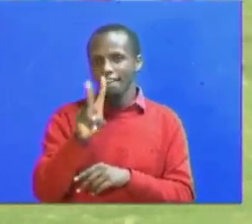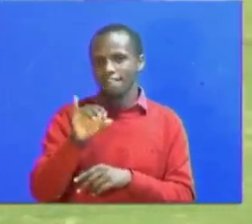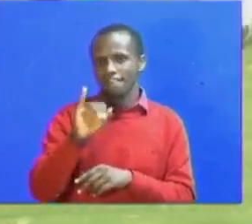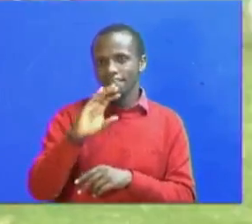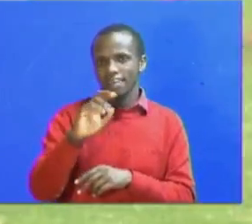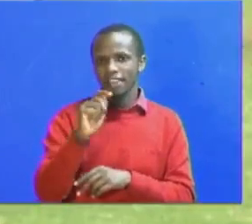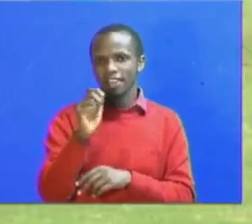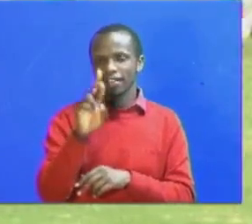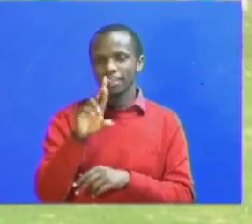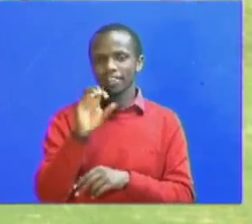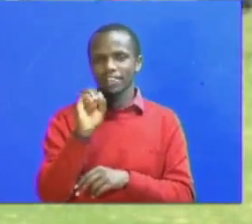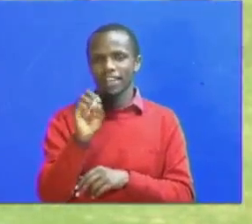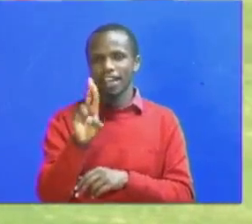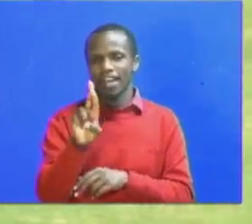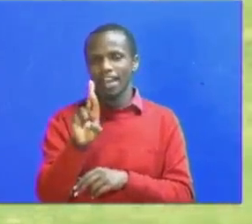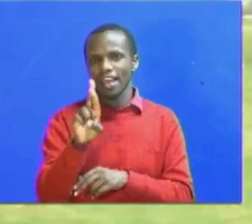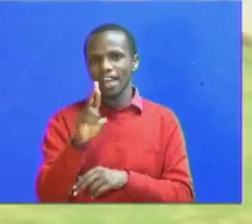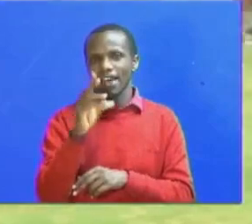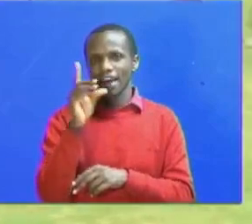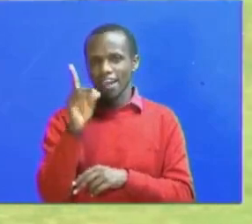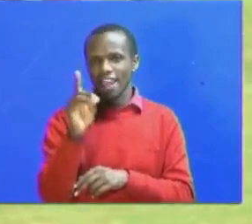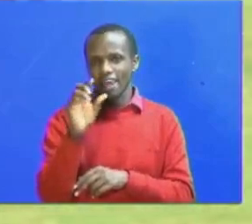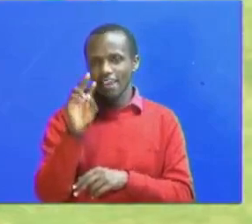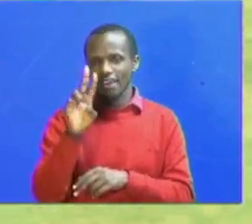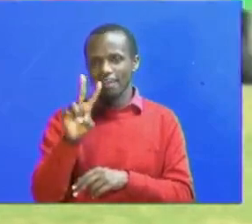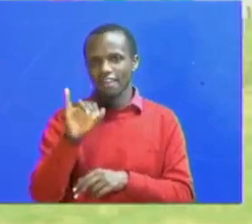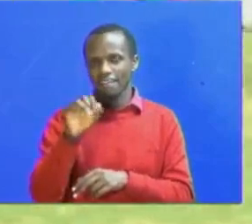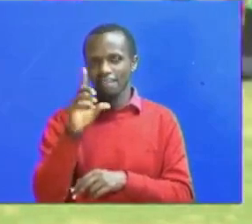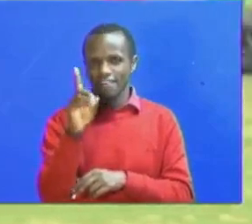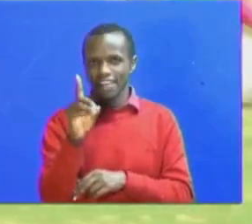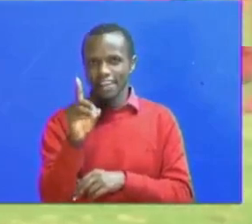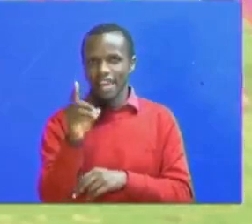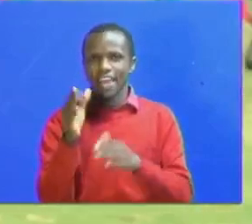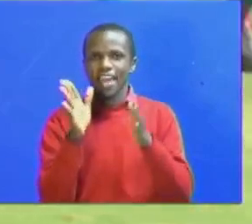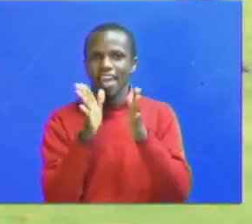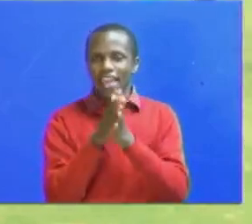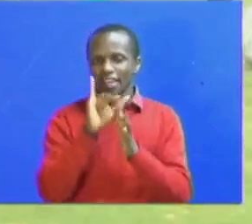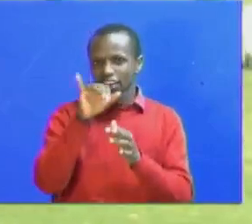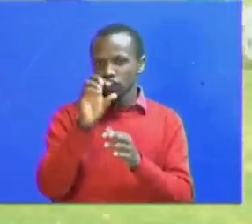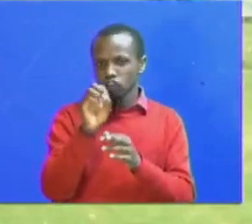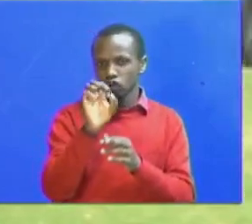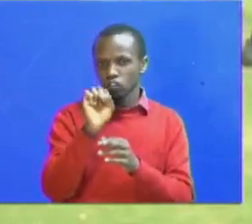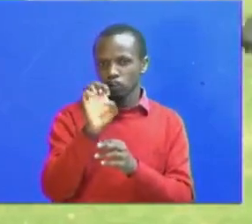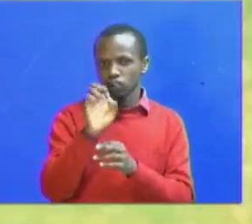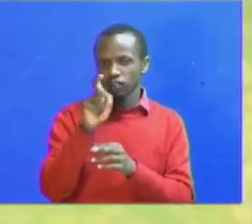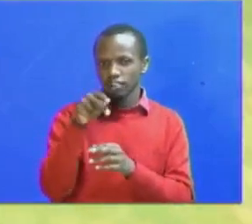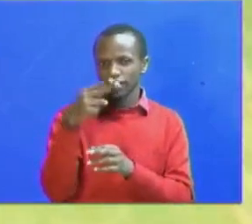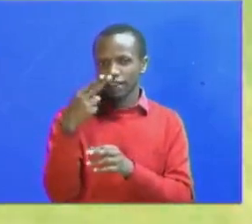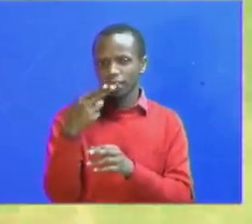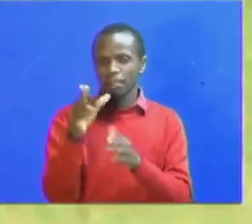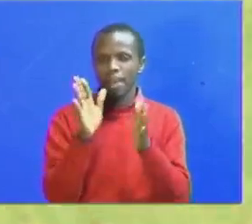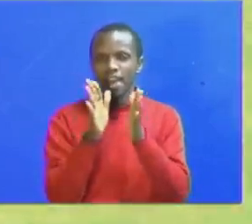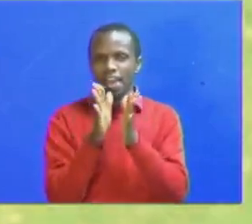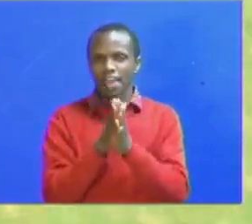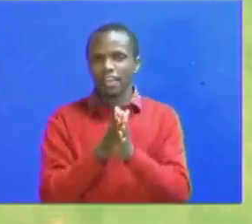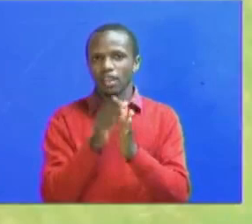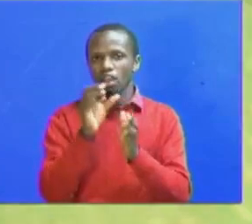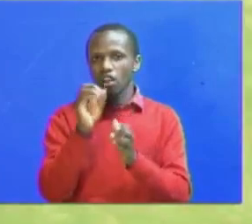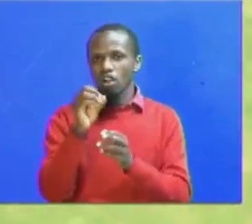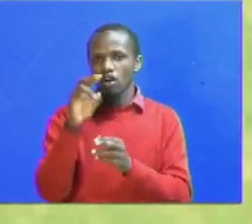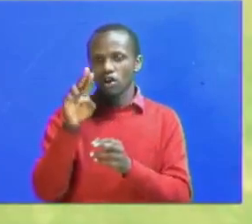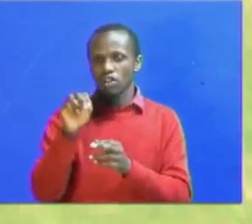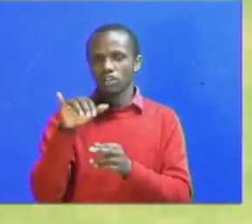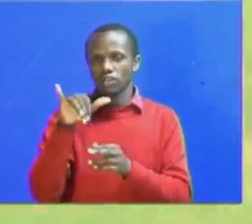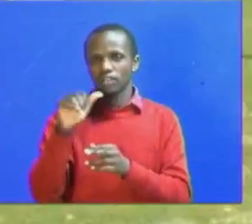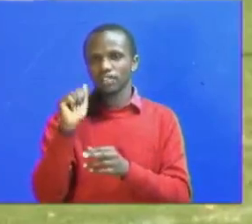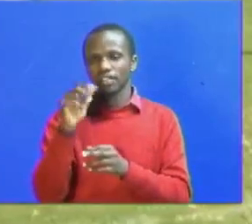AFC Leopards, David Ochieng and Abu Domar of Kenya Police, Joseph Mwangi of Zoya Sugar, Alpha Onyango, Boniface